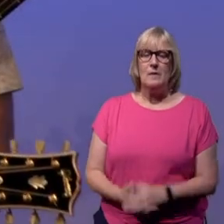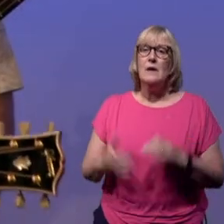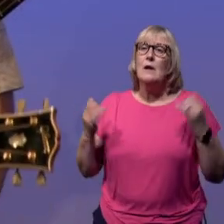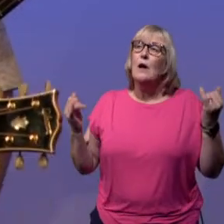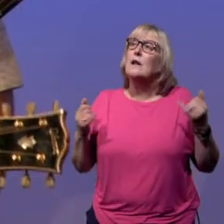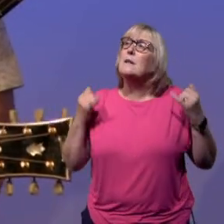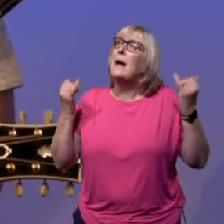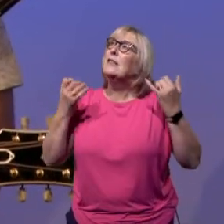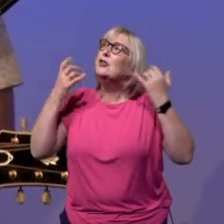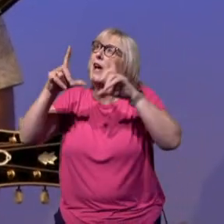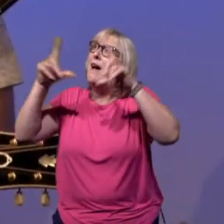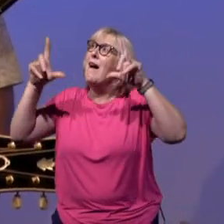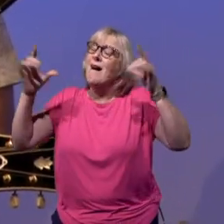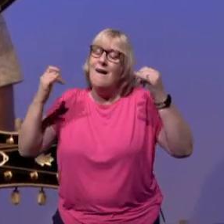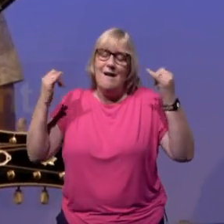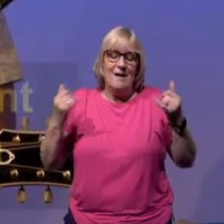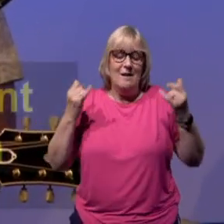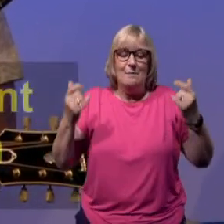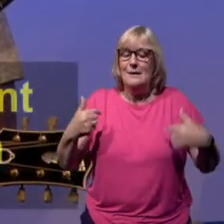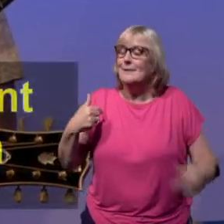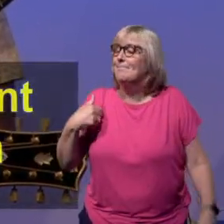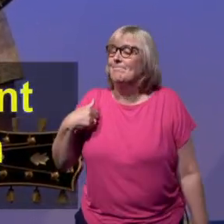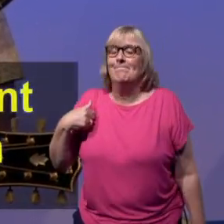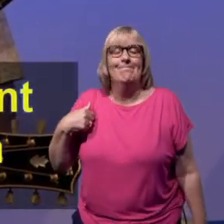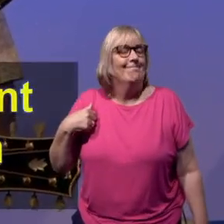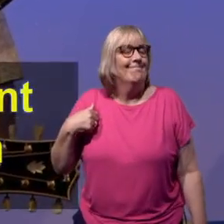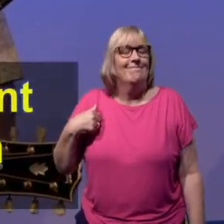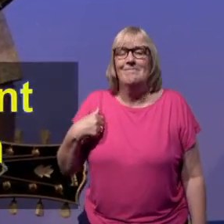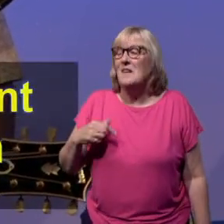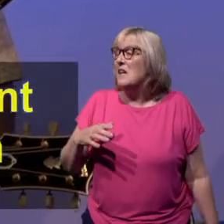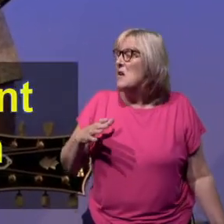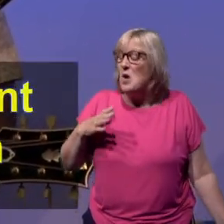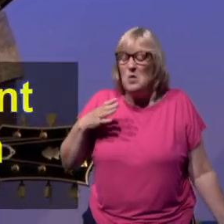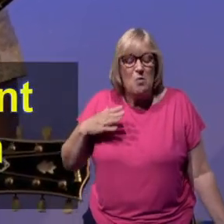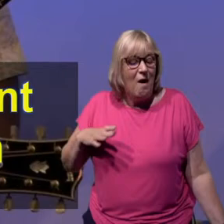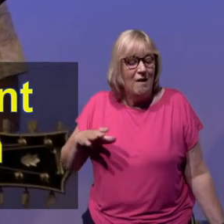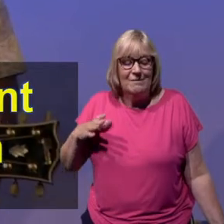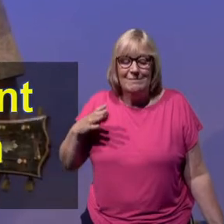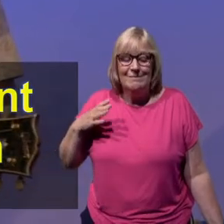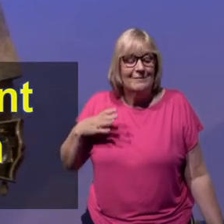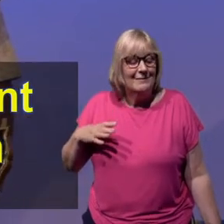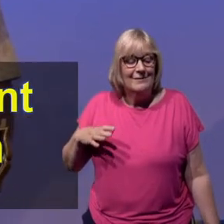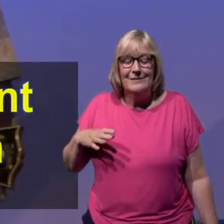The Lord's my shepherd,